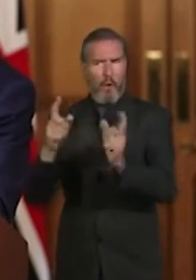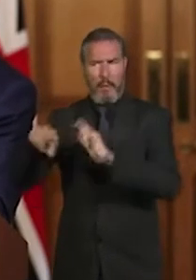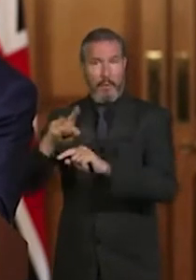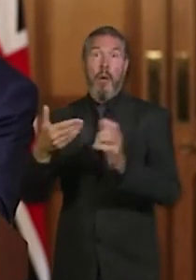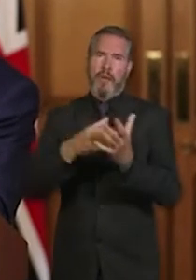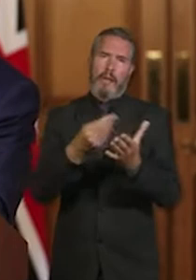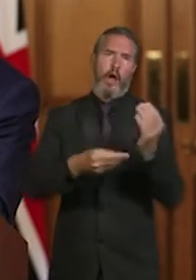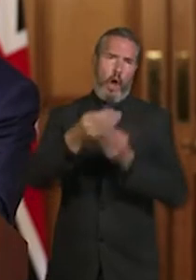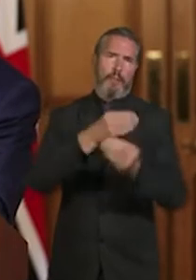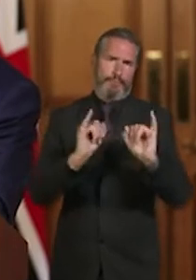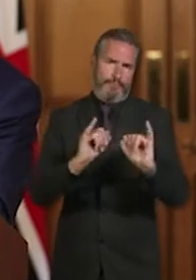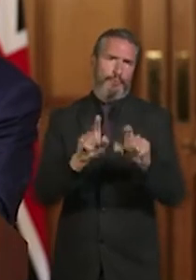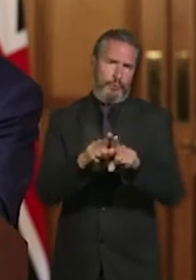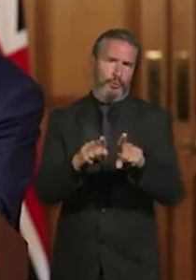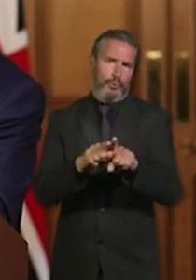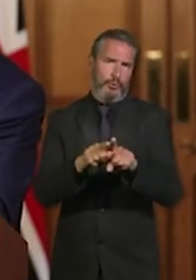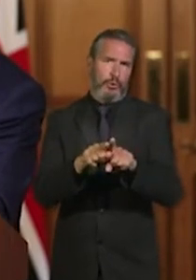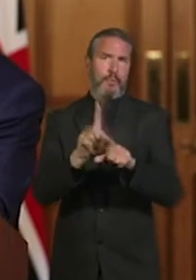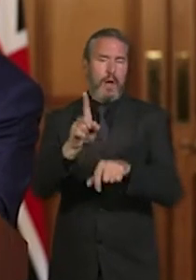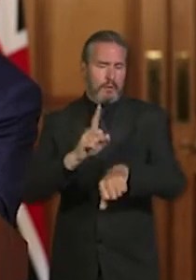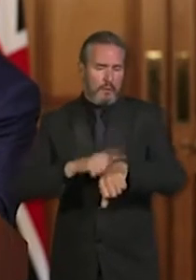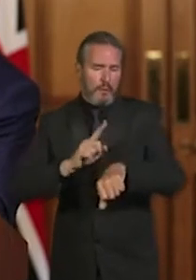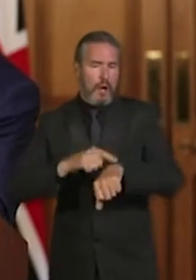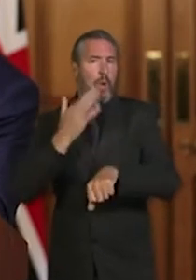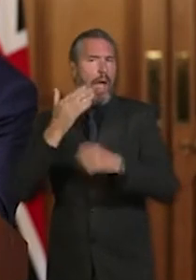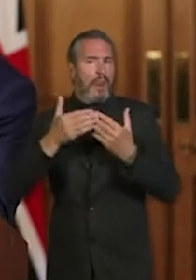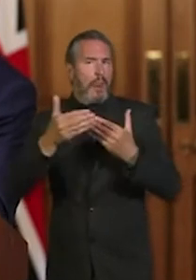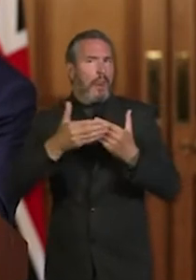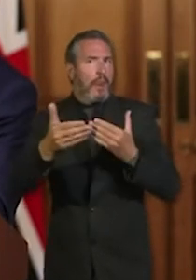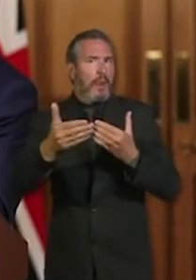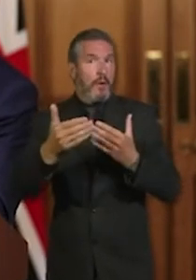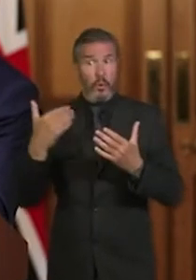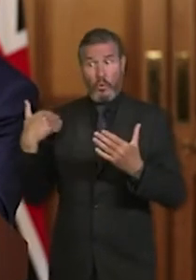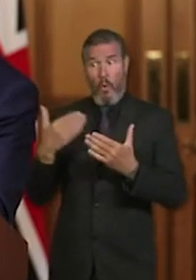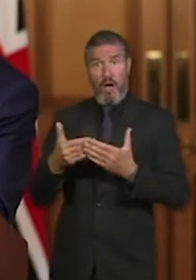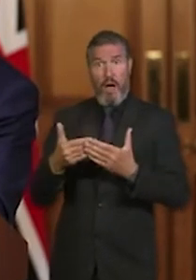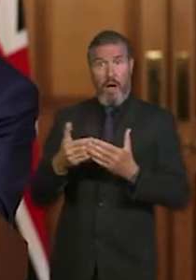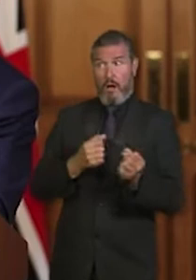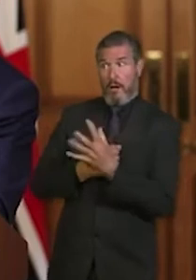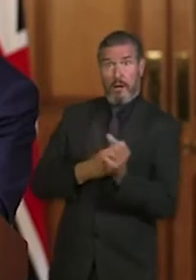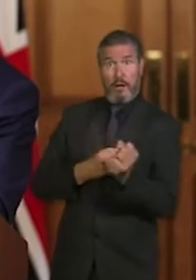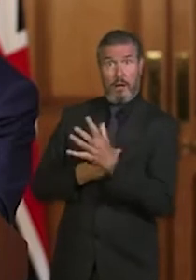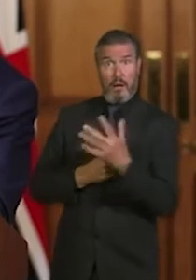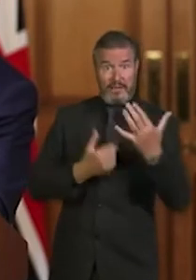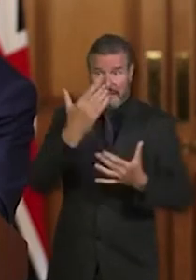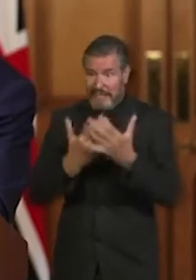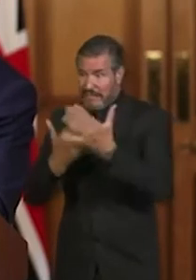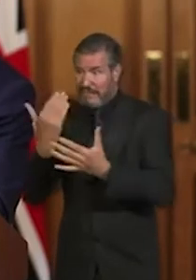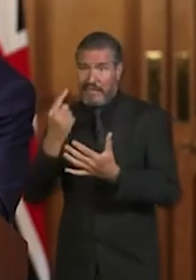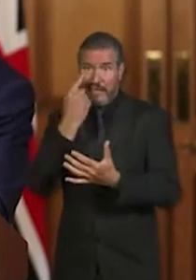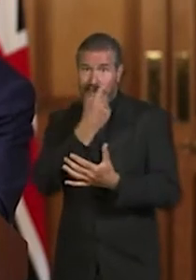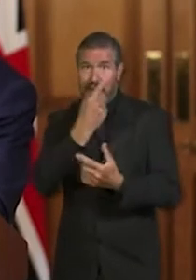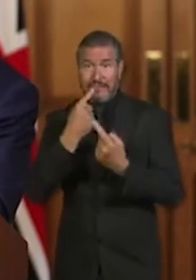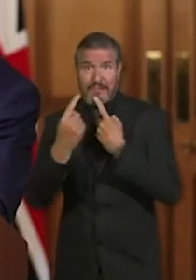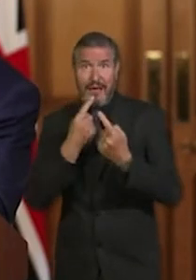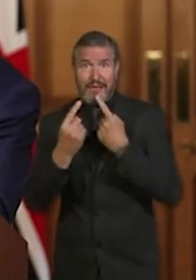the statistics demonstrate and the data and the charts that we show regularly at this press conference demonstrate, things are